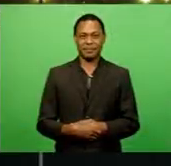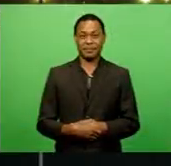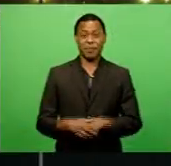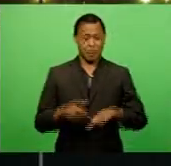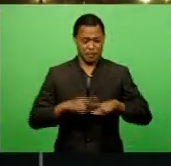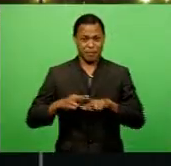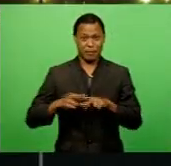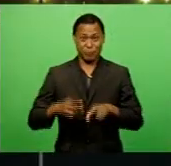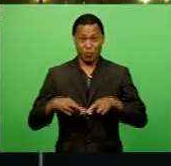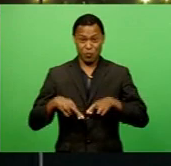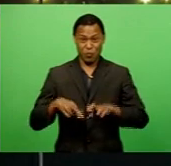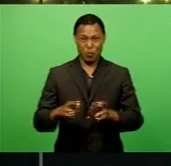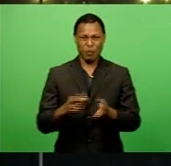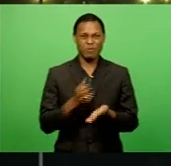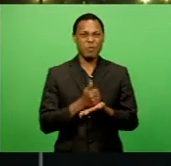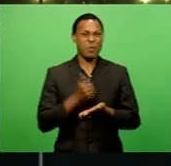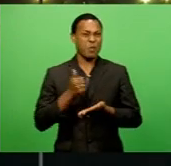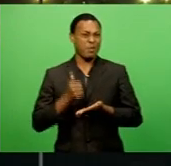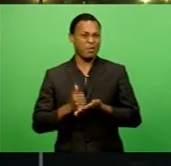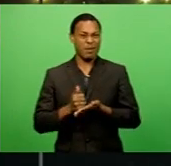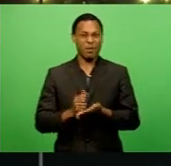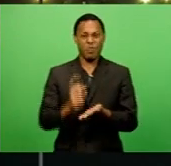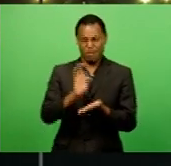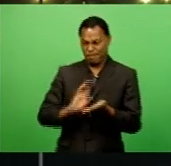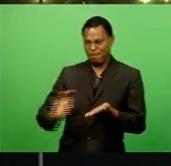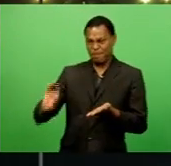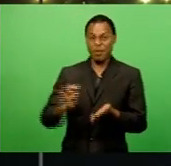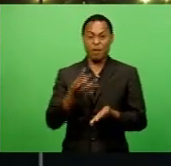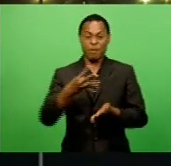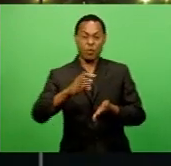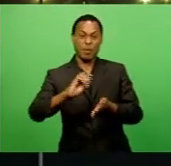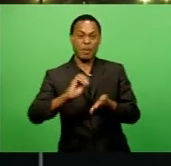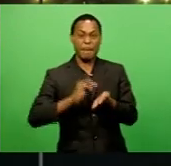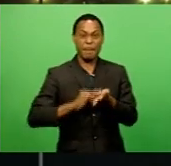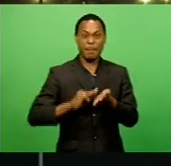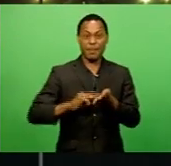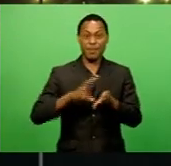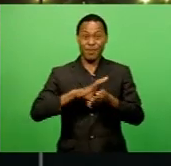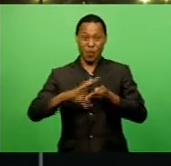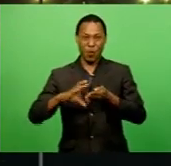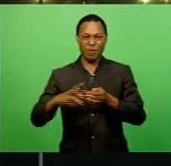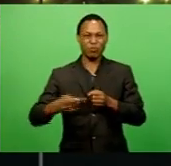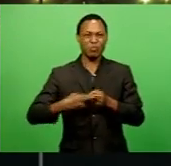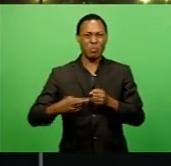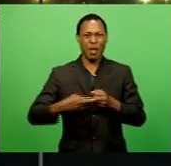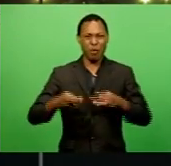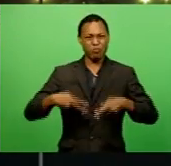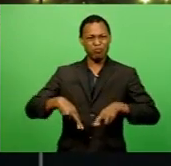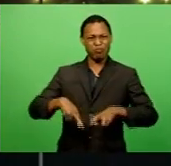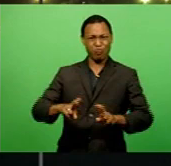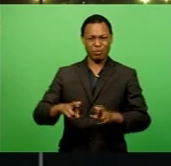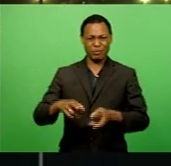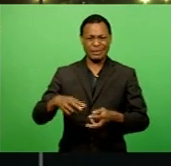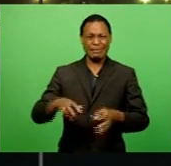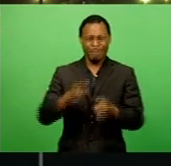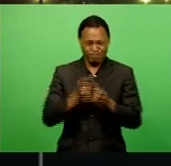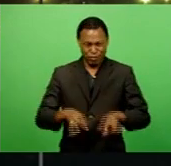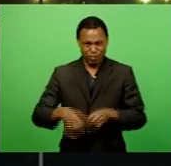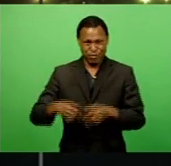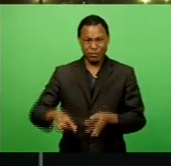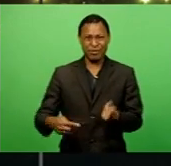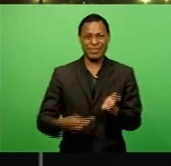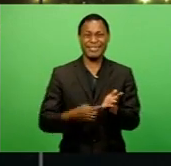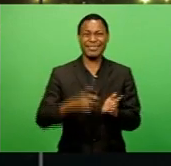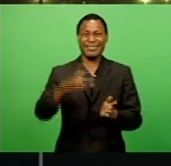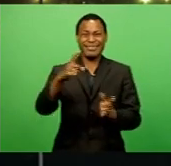The Fiji Roads Authority has had to divert $40 million to repair roads damaged by TCASA.